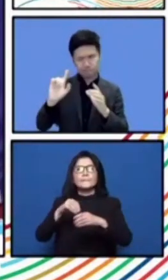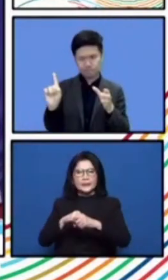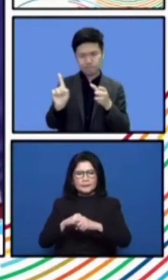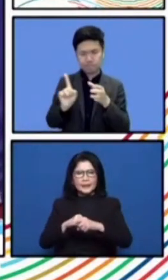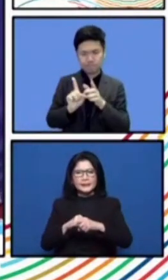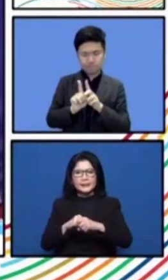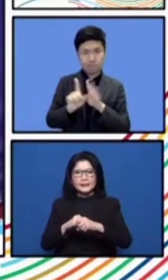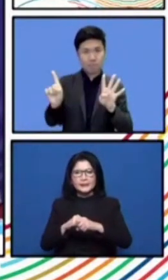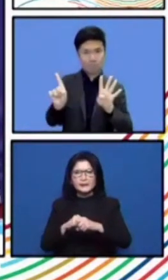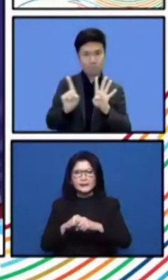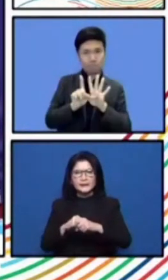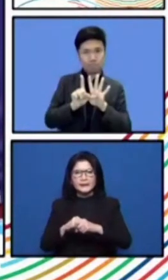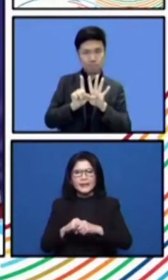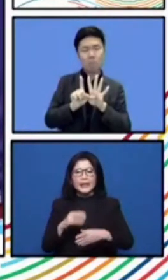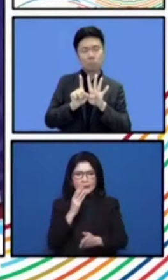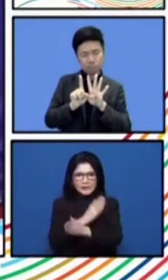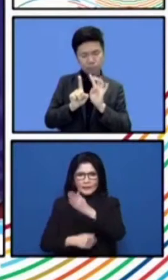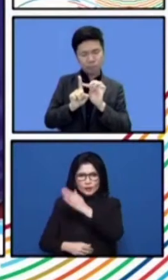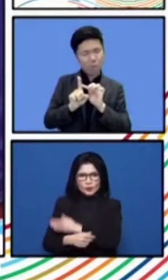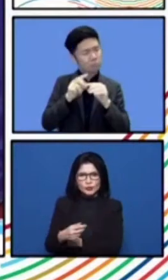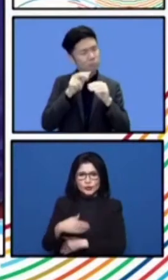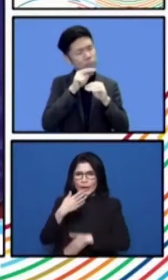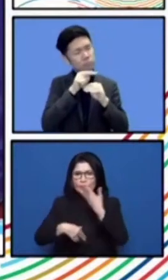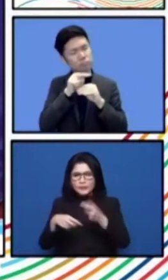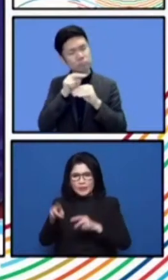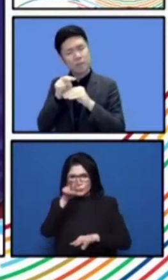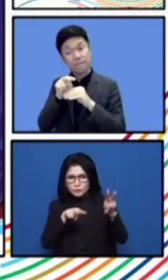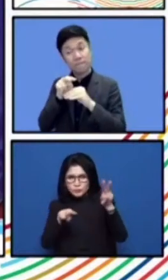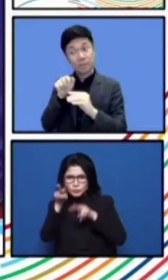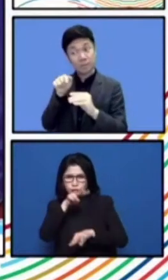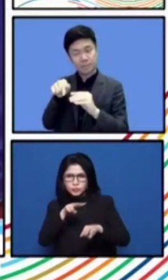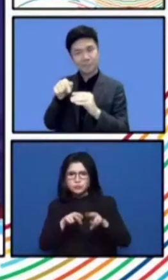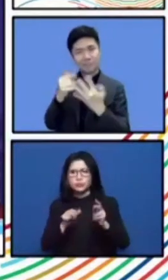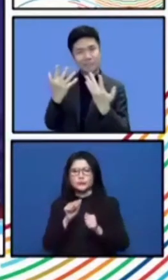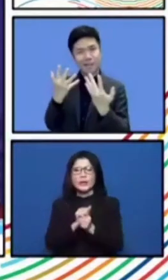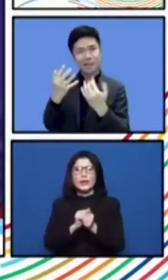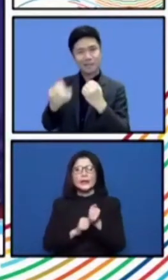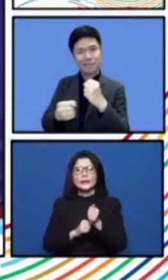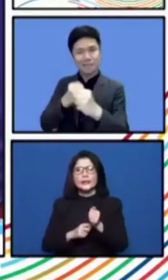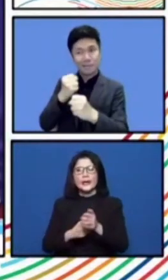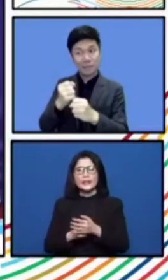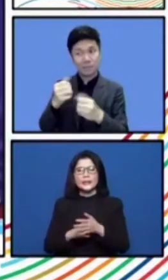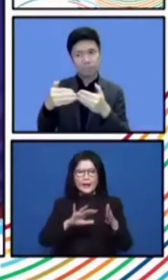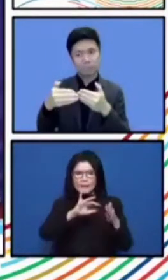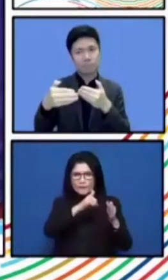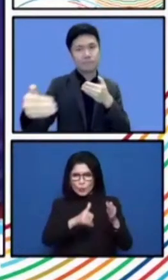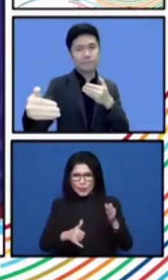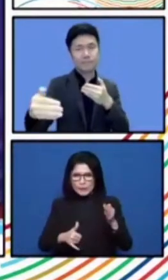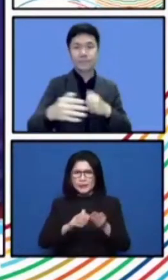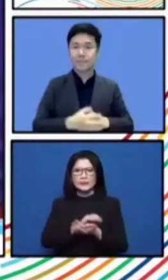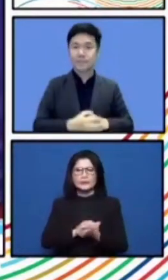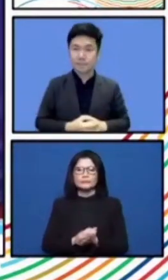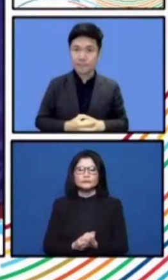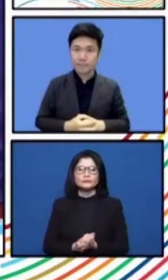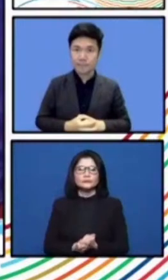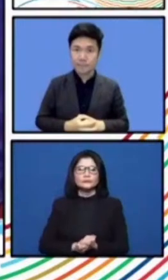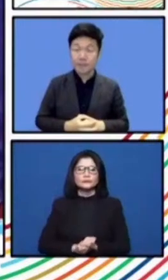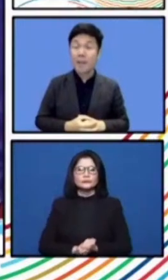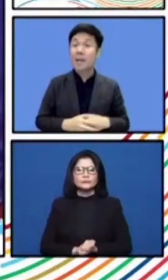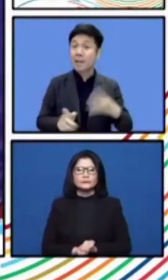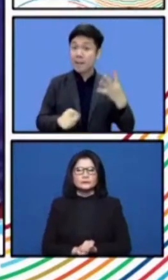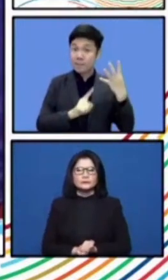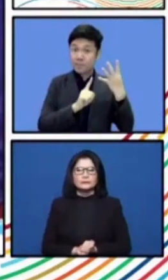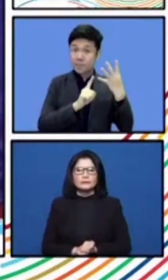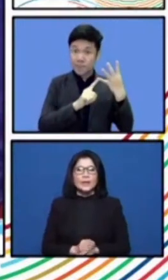decade that is coming about lastly I think we need to have mechanism for feedback periodical